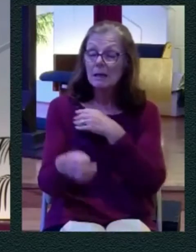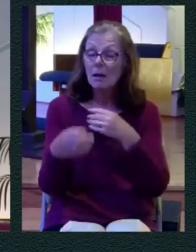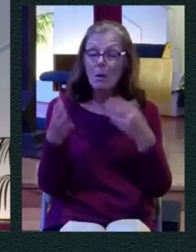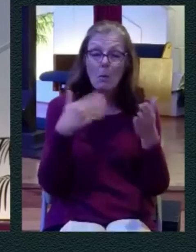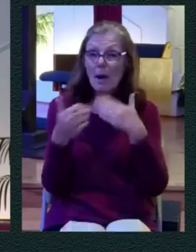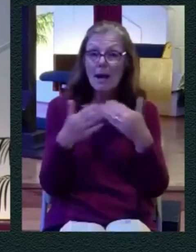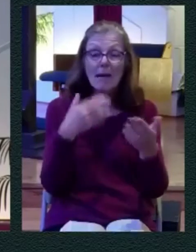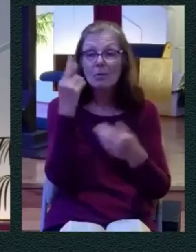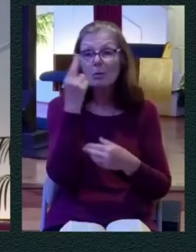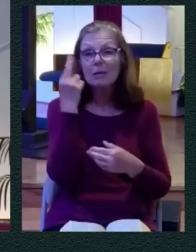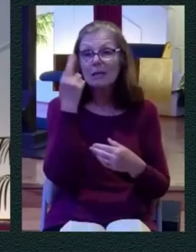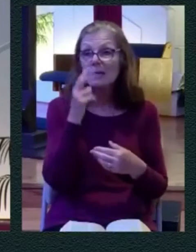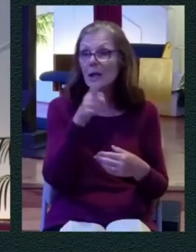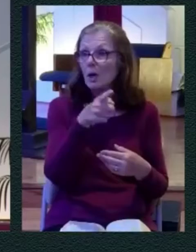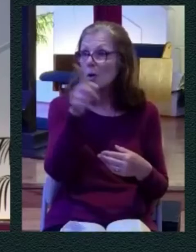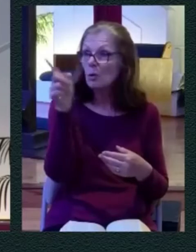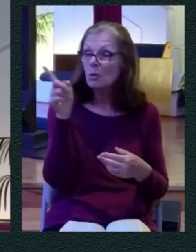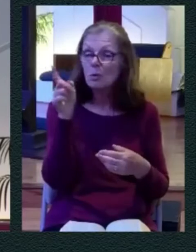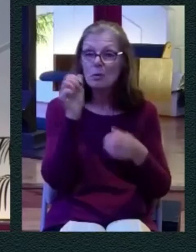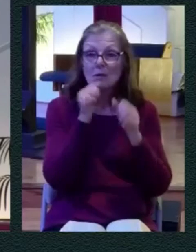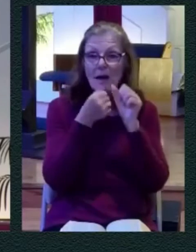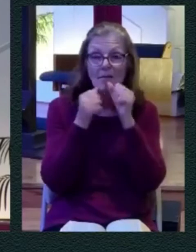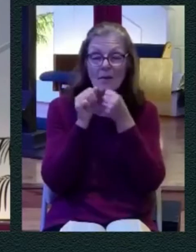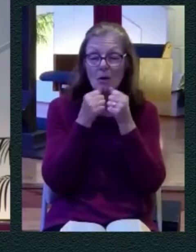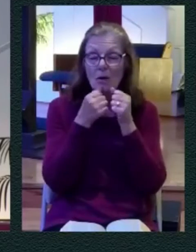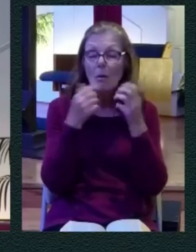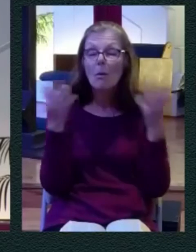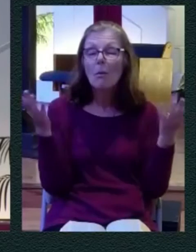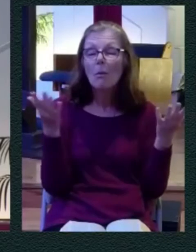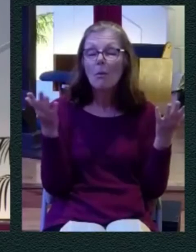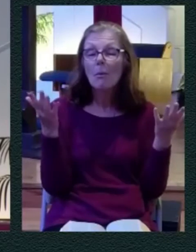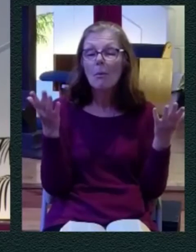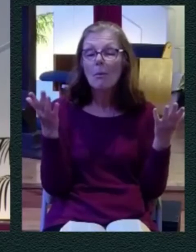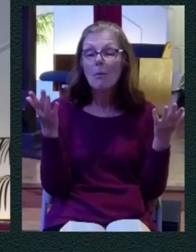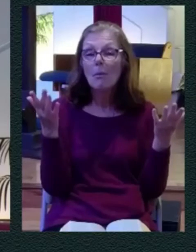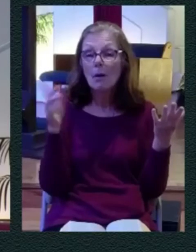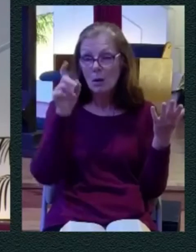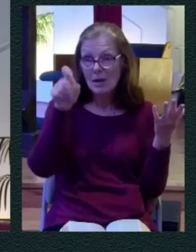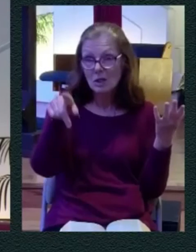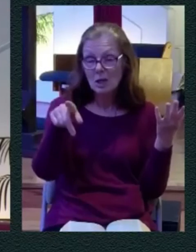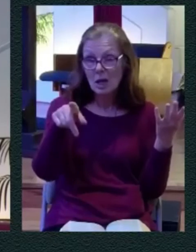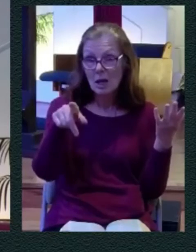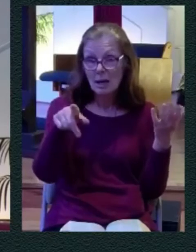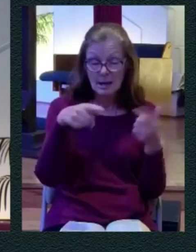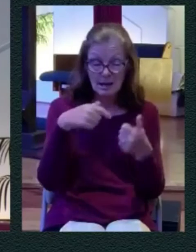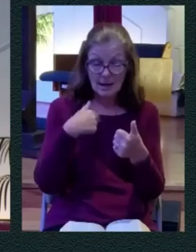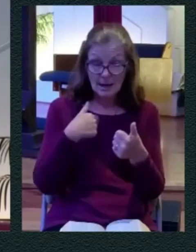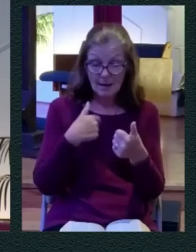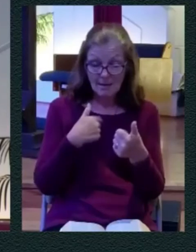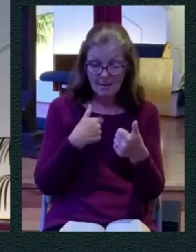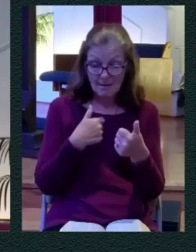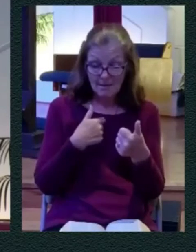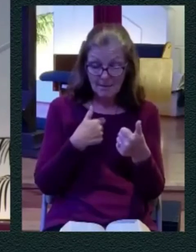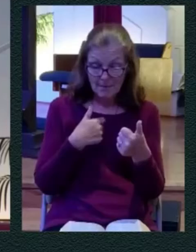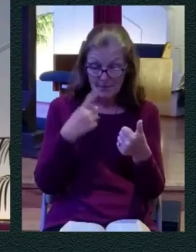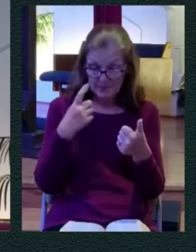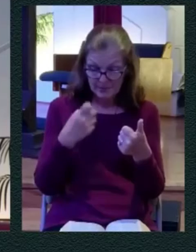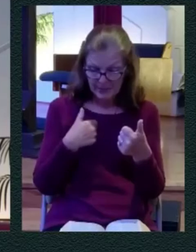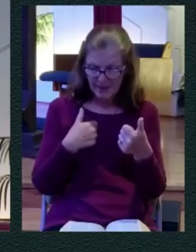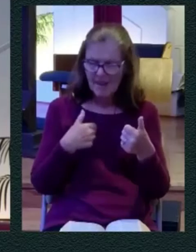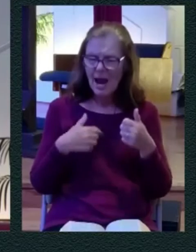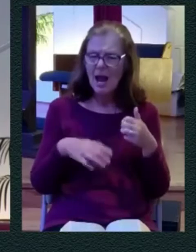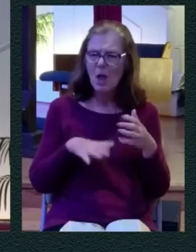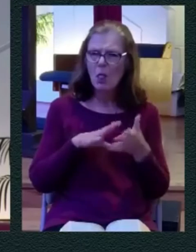your suffering, the key question is this, have I learned to profit